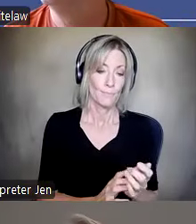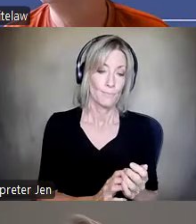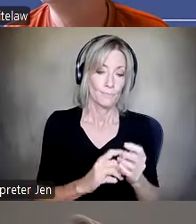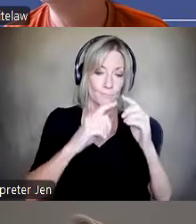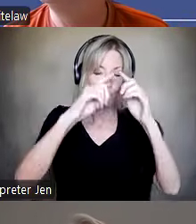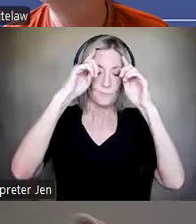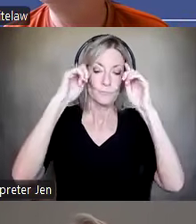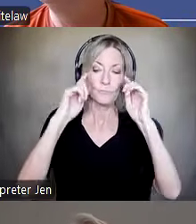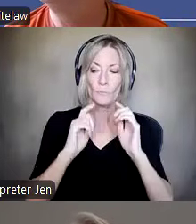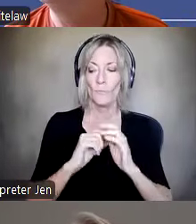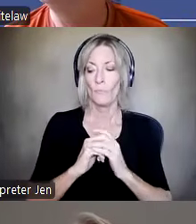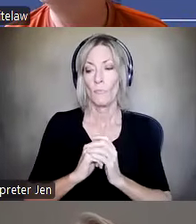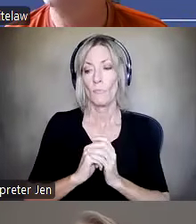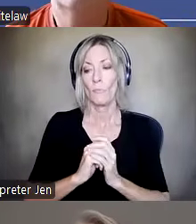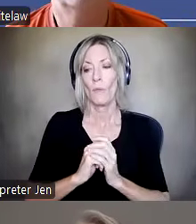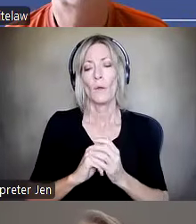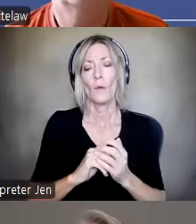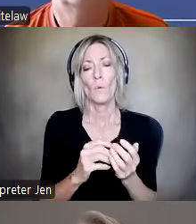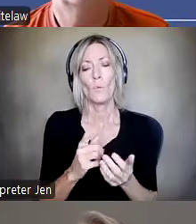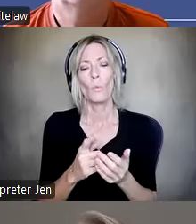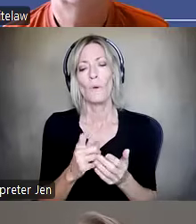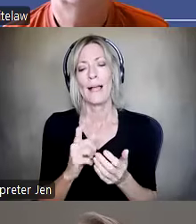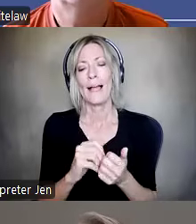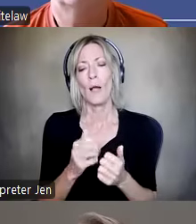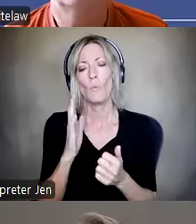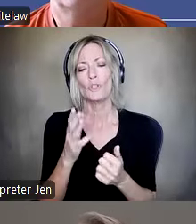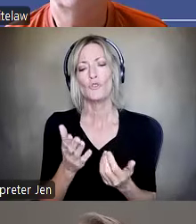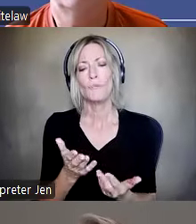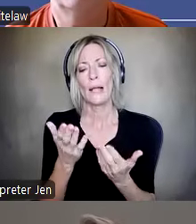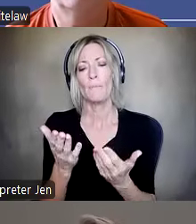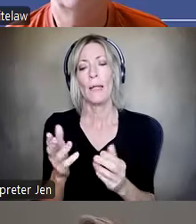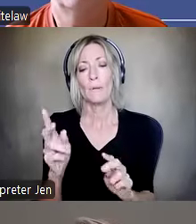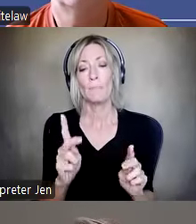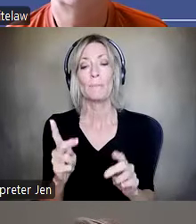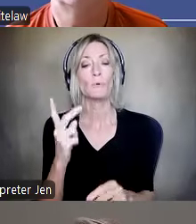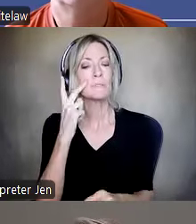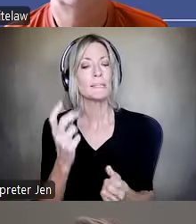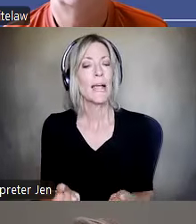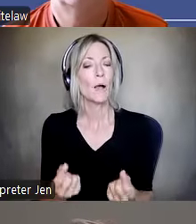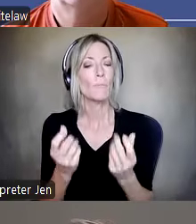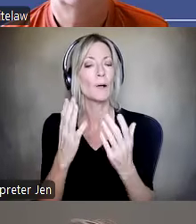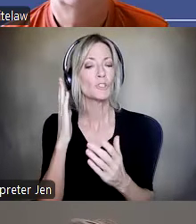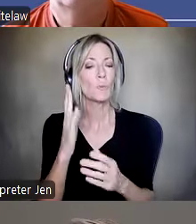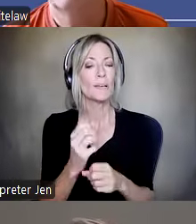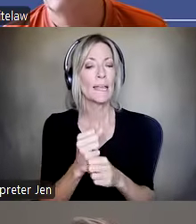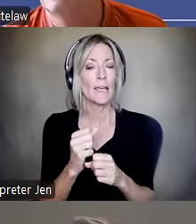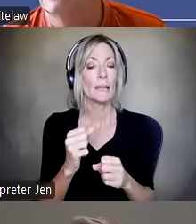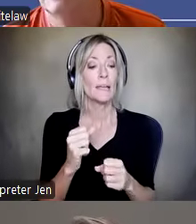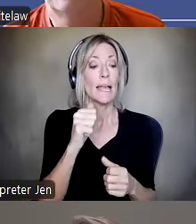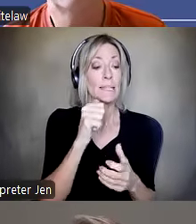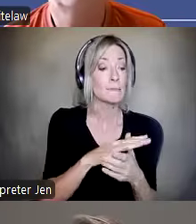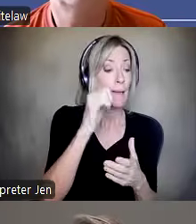And how would you advise folks who want to see how much they would get as spouse or in spousal